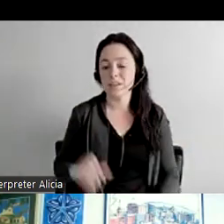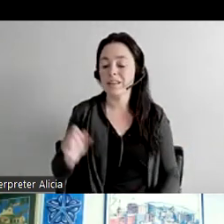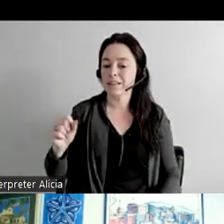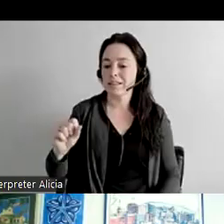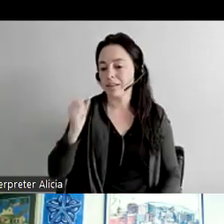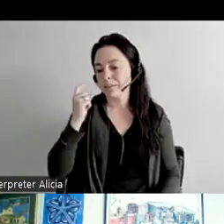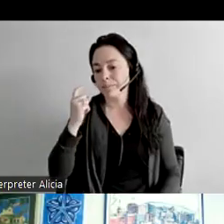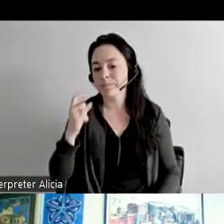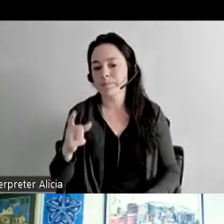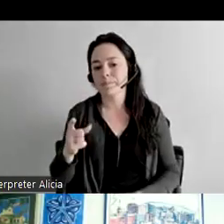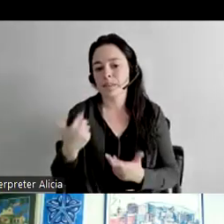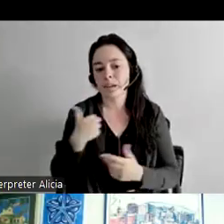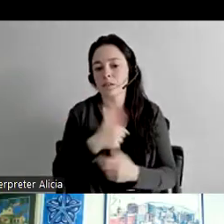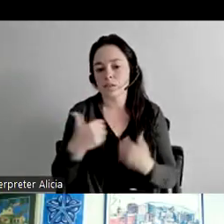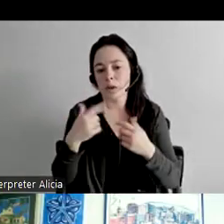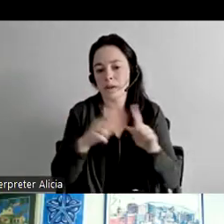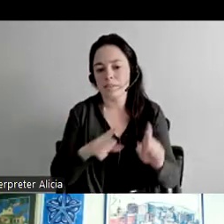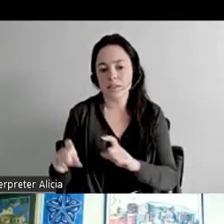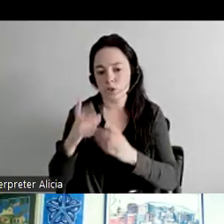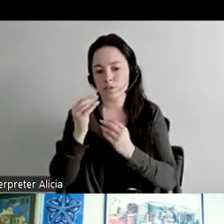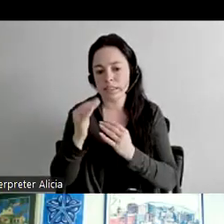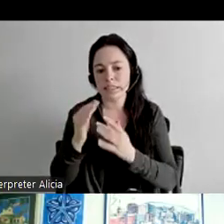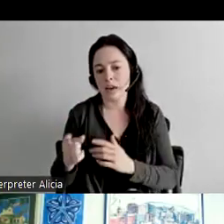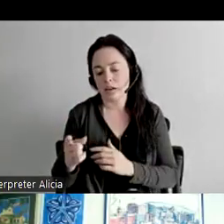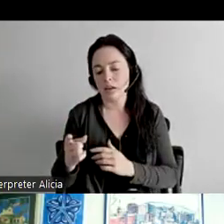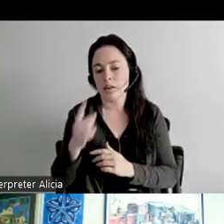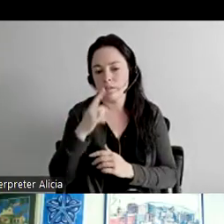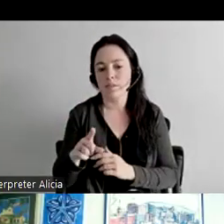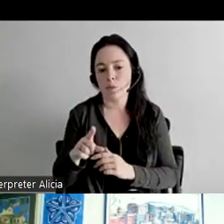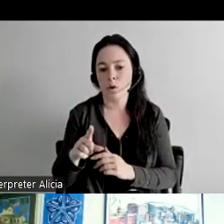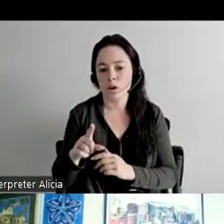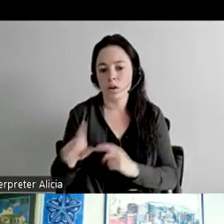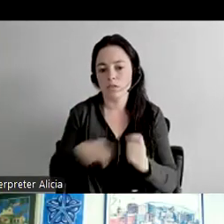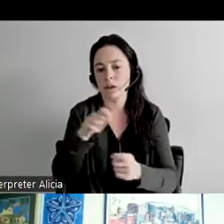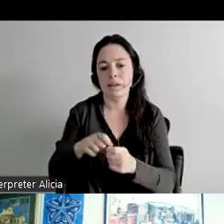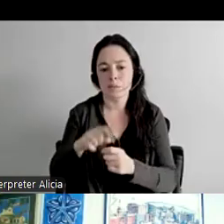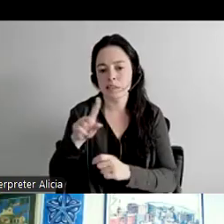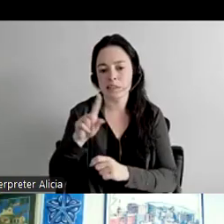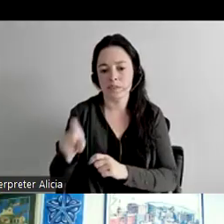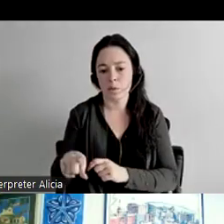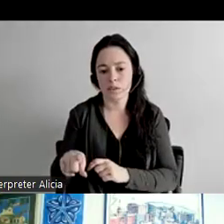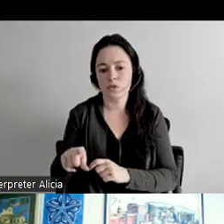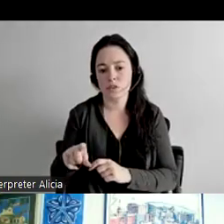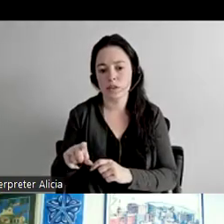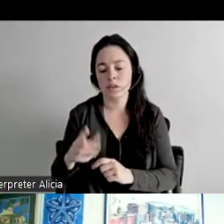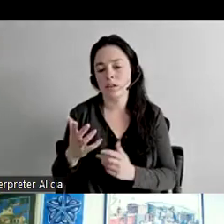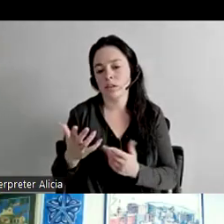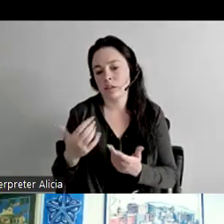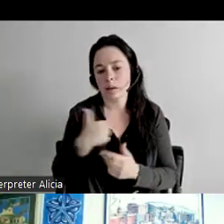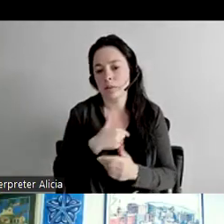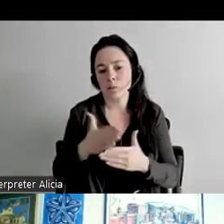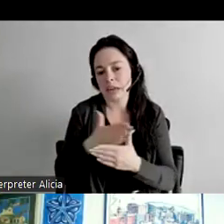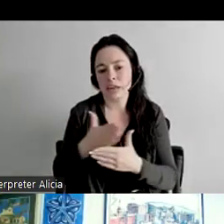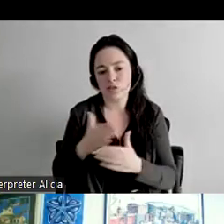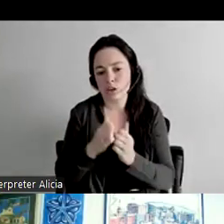Yeah, we actually we have the survey data on a specific question or two that we can actually share with